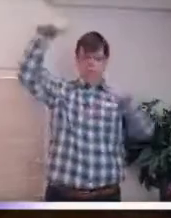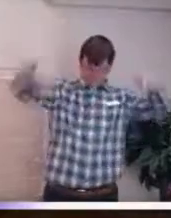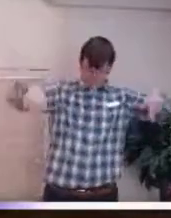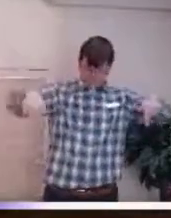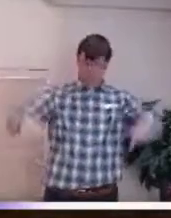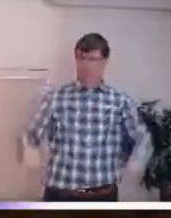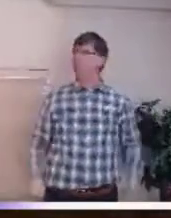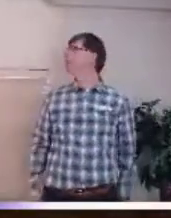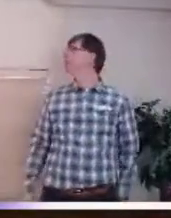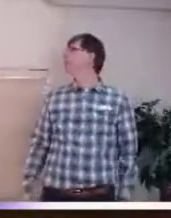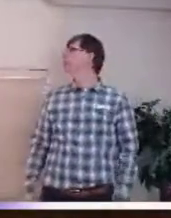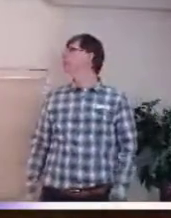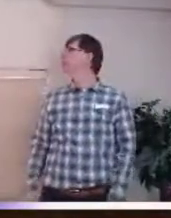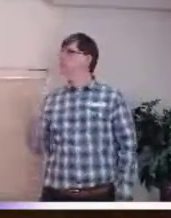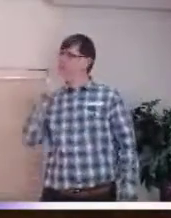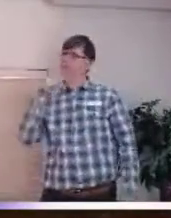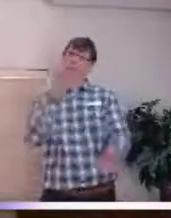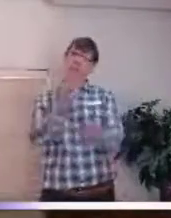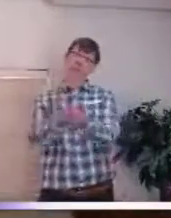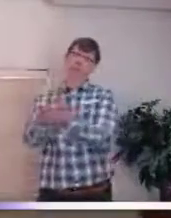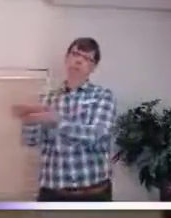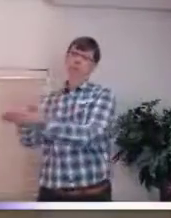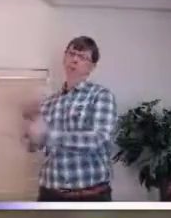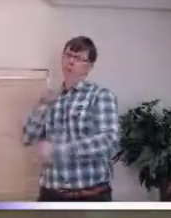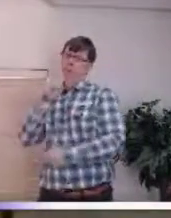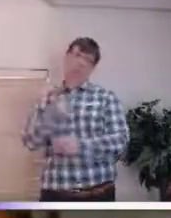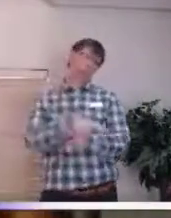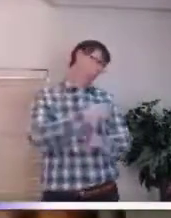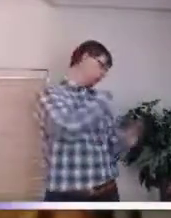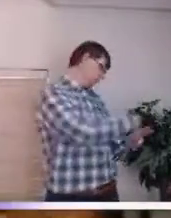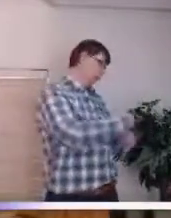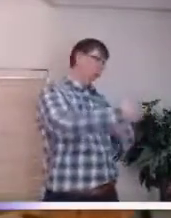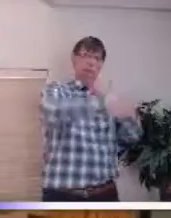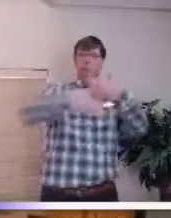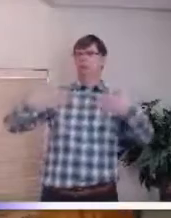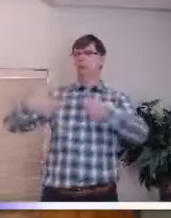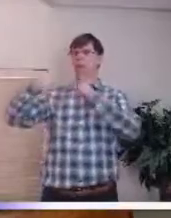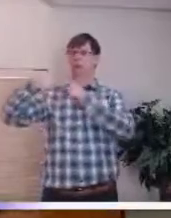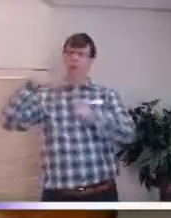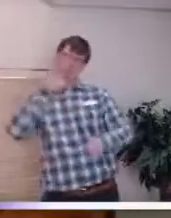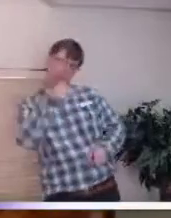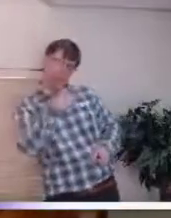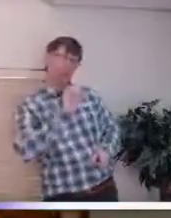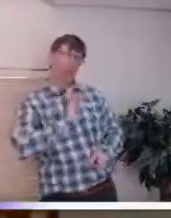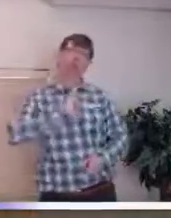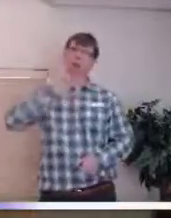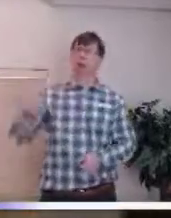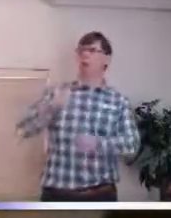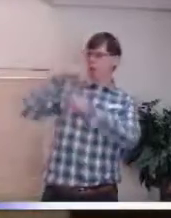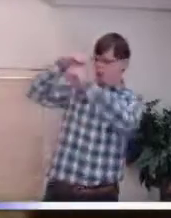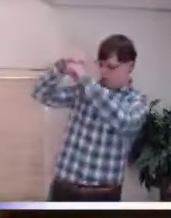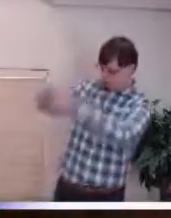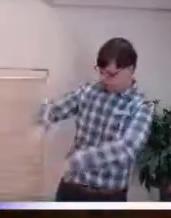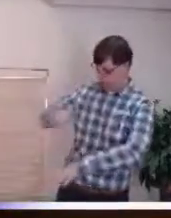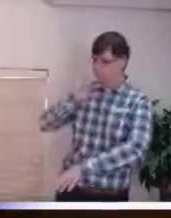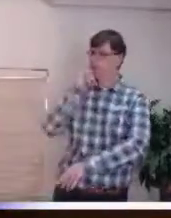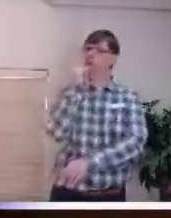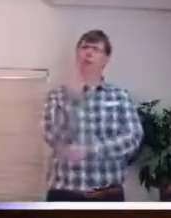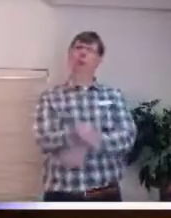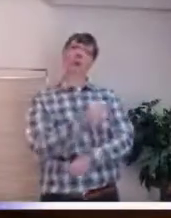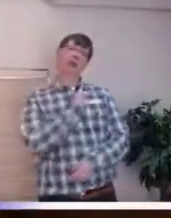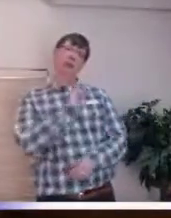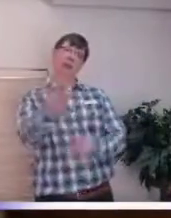and talk to a practitioner or someone next to you? Say, I just lost someone that I love.